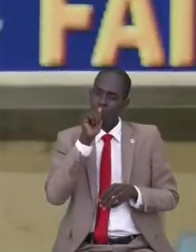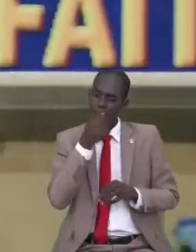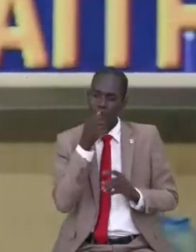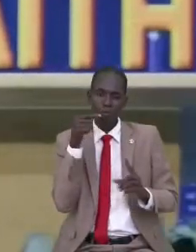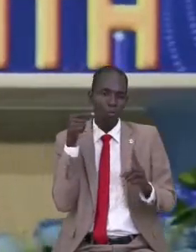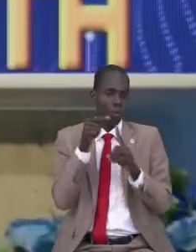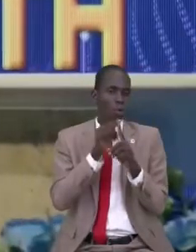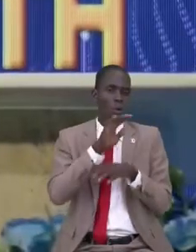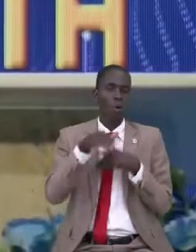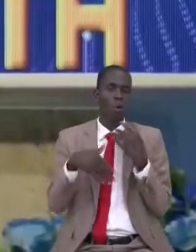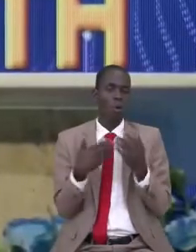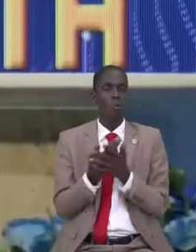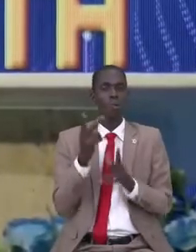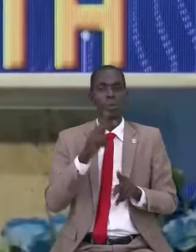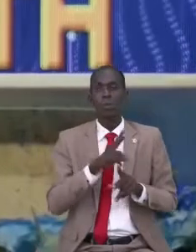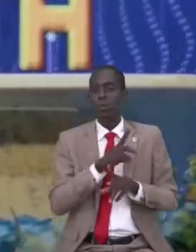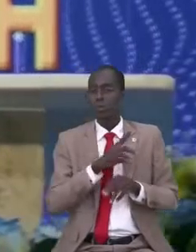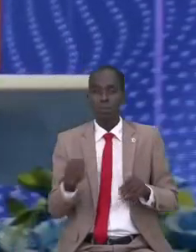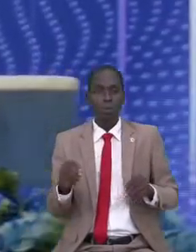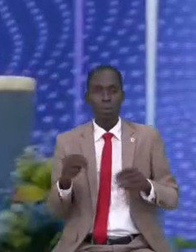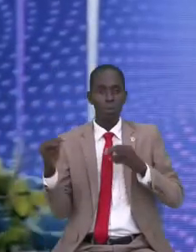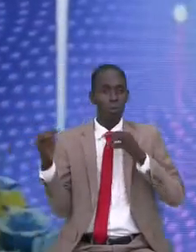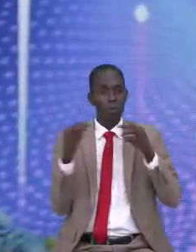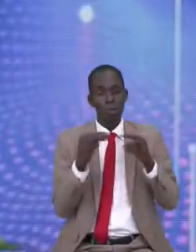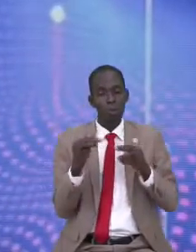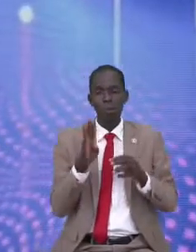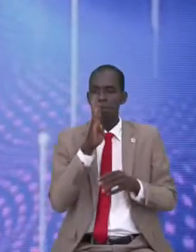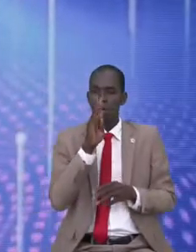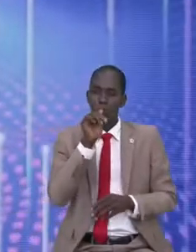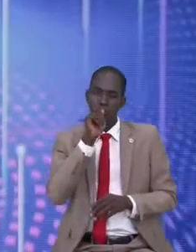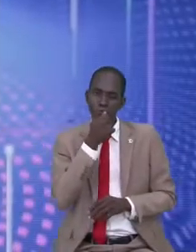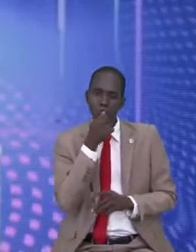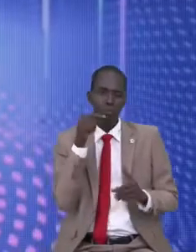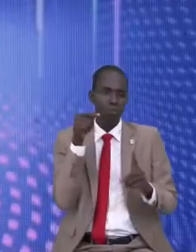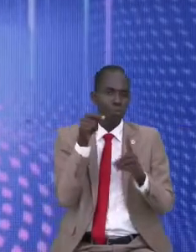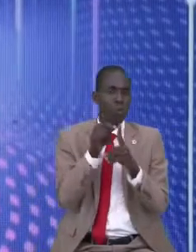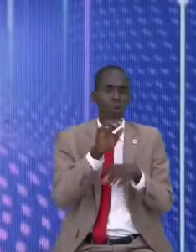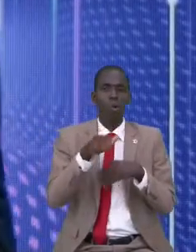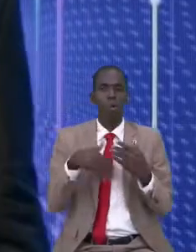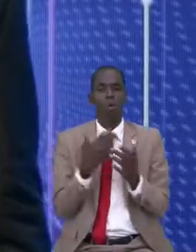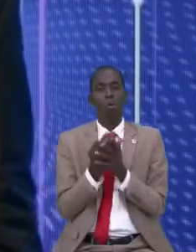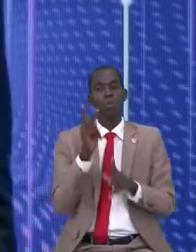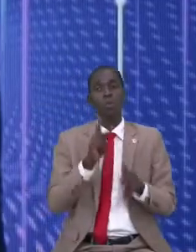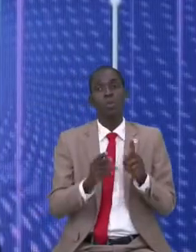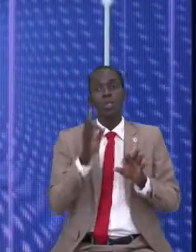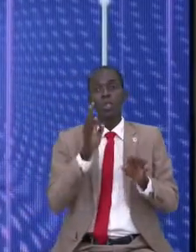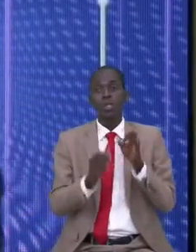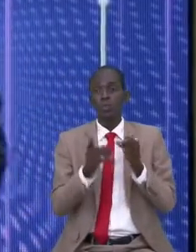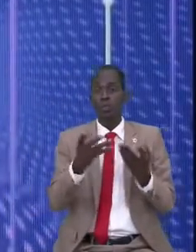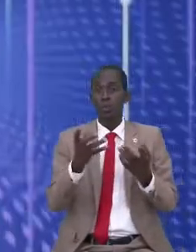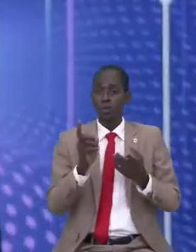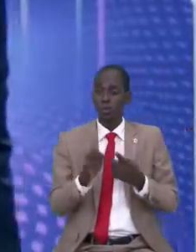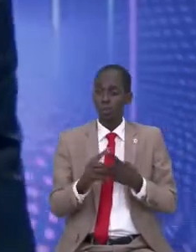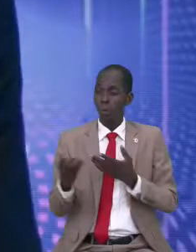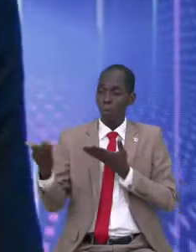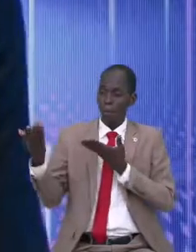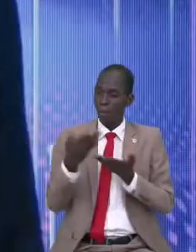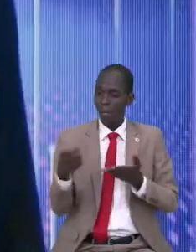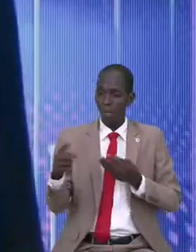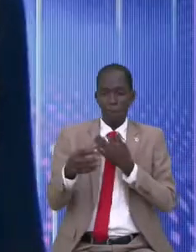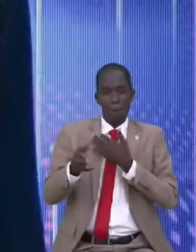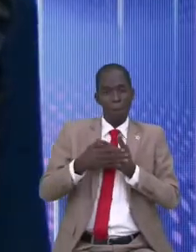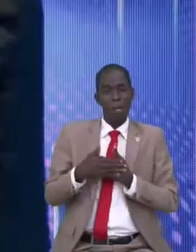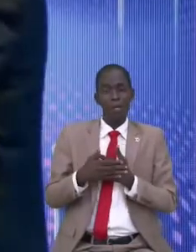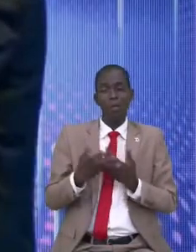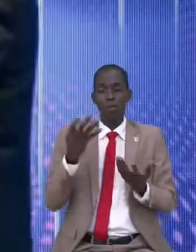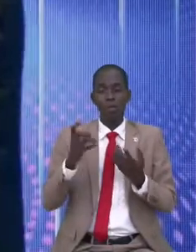men. No violence. Be patient towards all men. If you're going to reawaken them, if you're going to